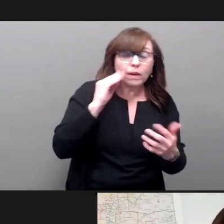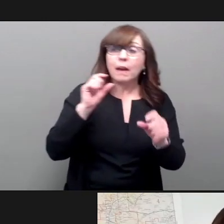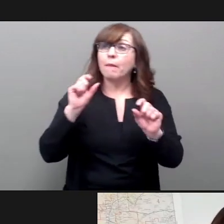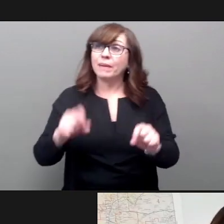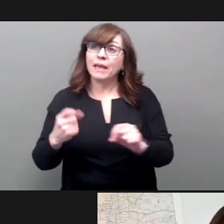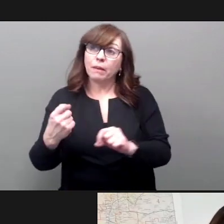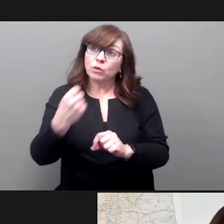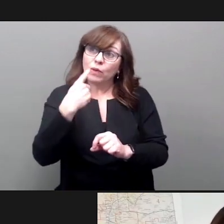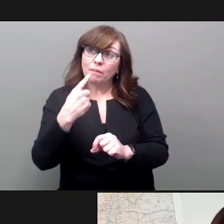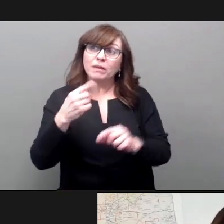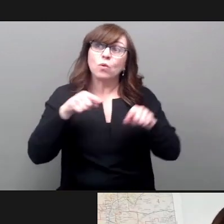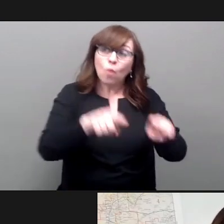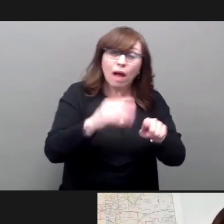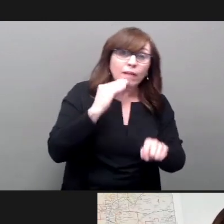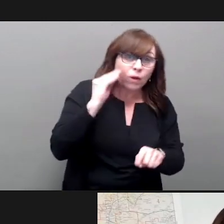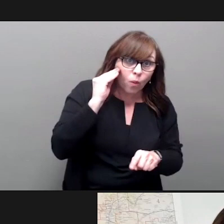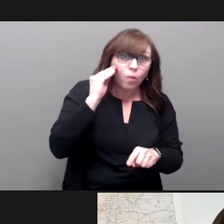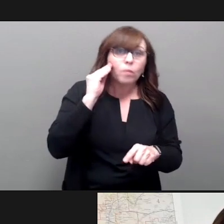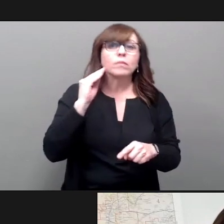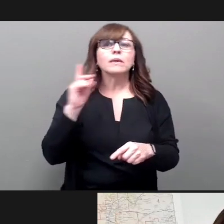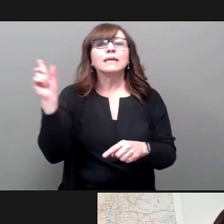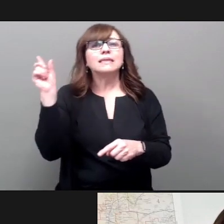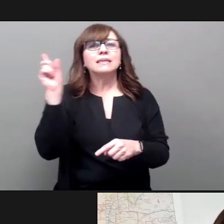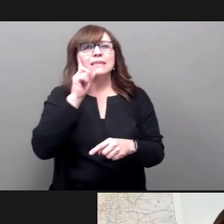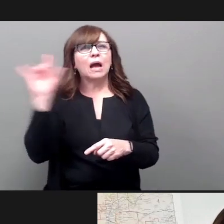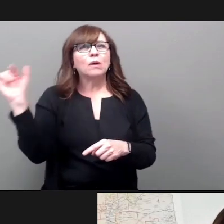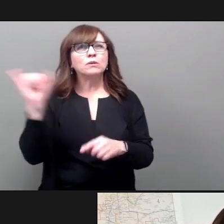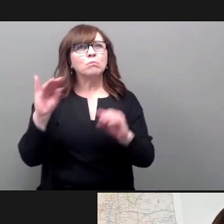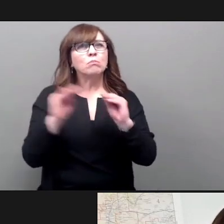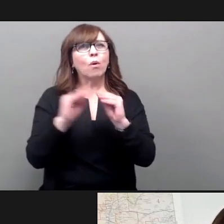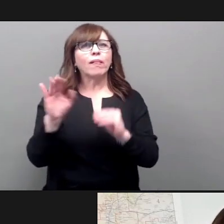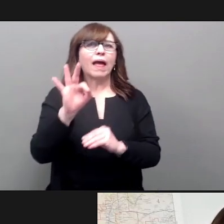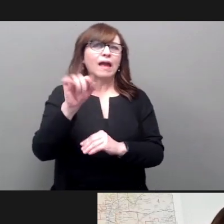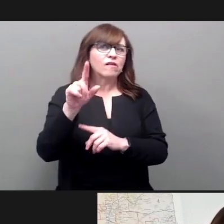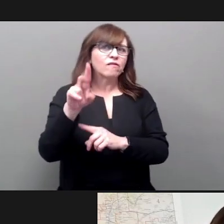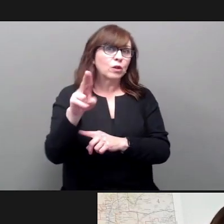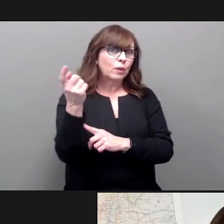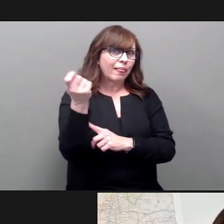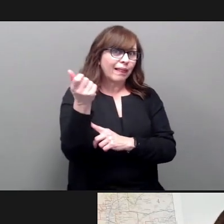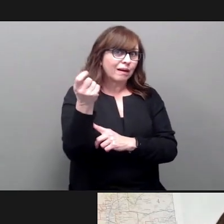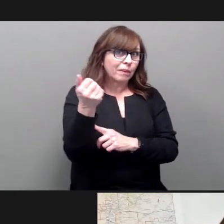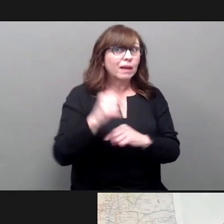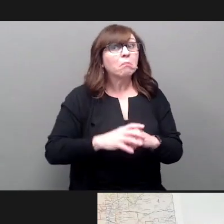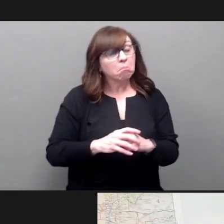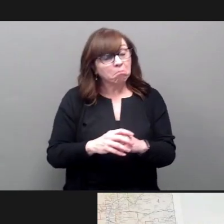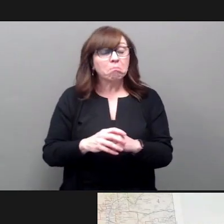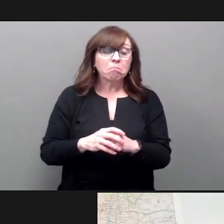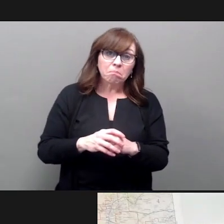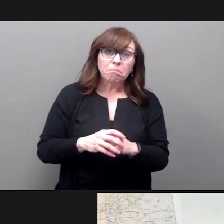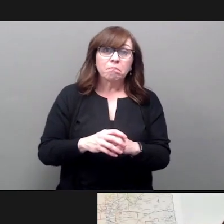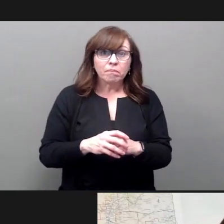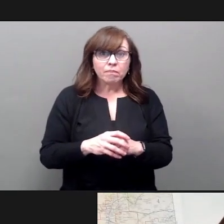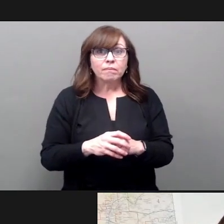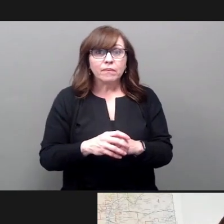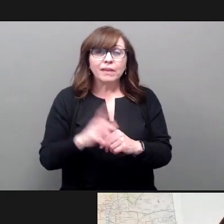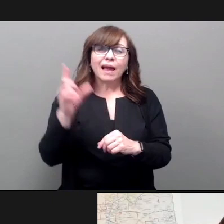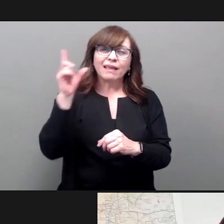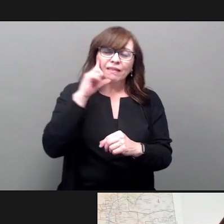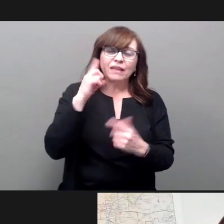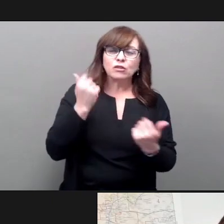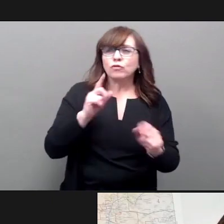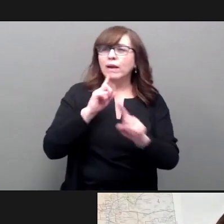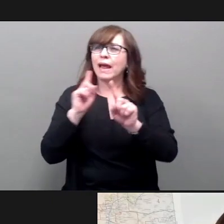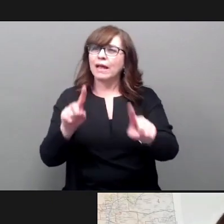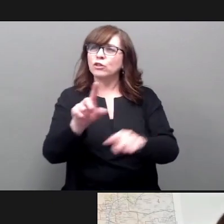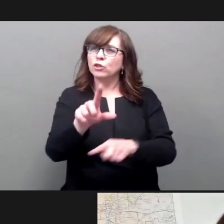I mean, it's starting to sound more like influenza, right, than COVID. And I think just to try to answer your other question that you didn't